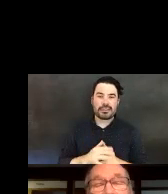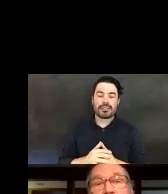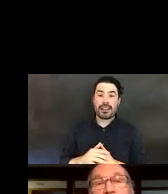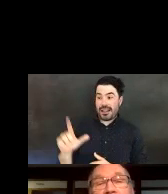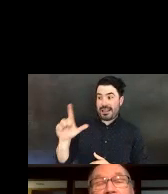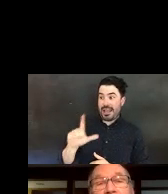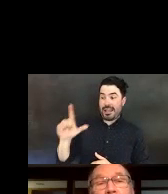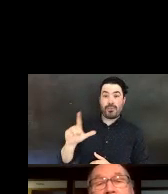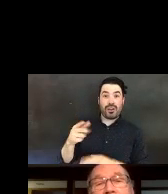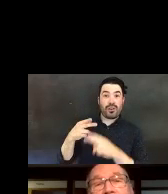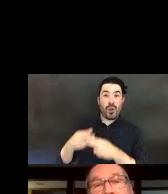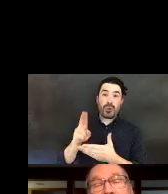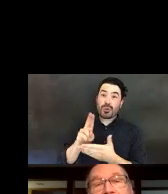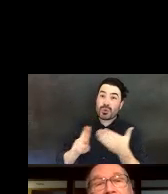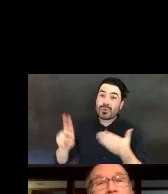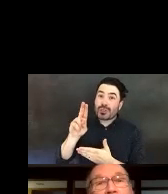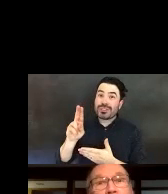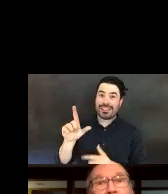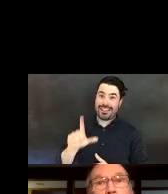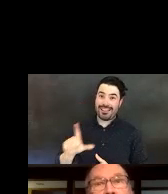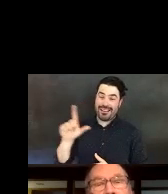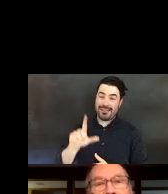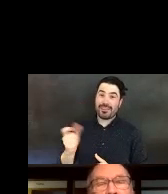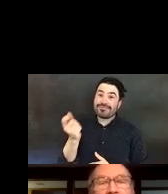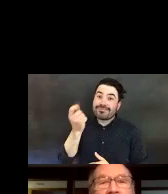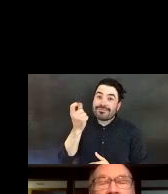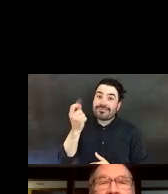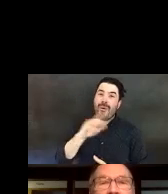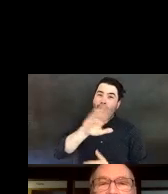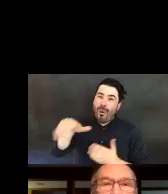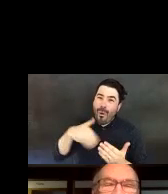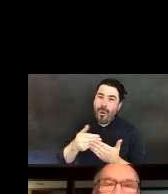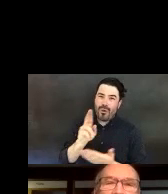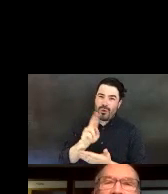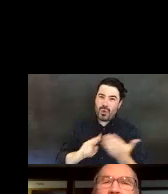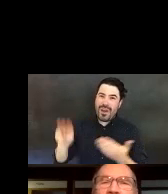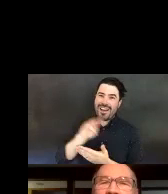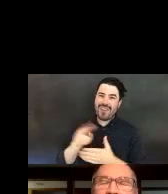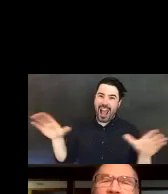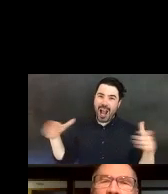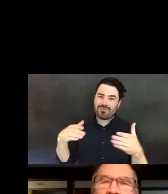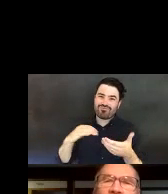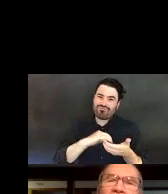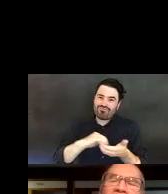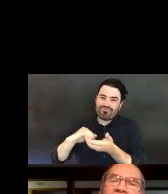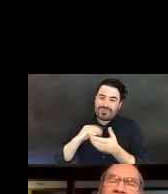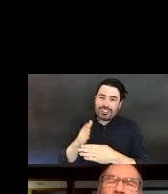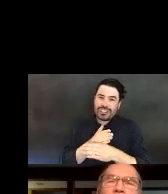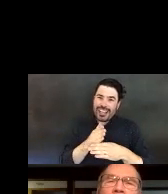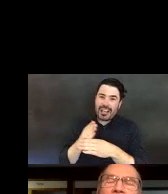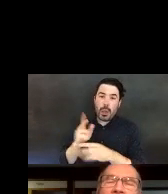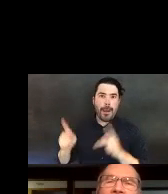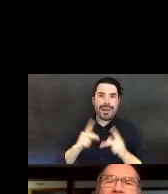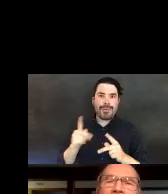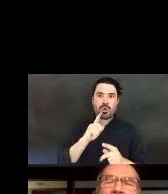university library, so we need to share it to some degree with the wider campus. So everyone's going to be clamoring for learning spaces, and we're